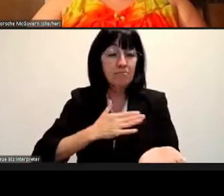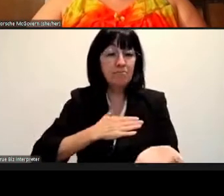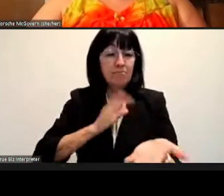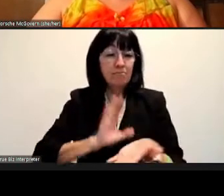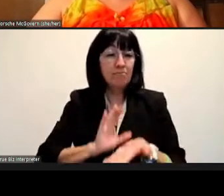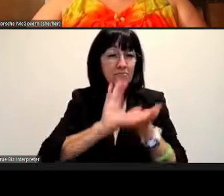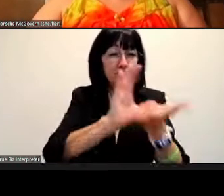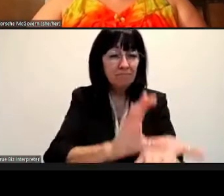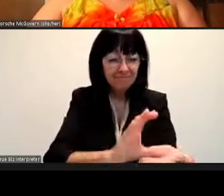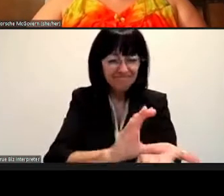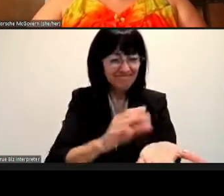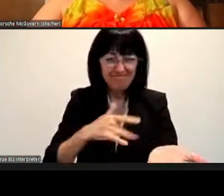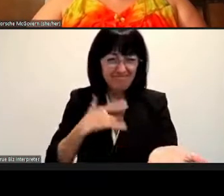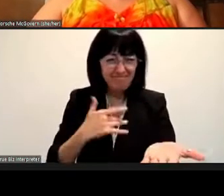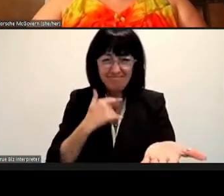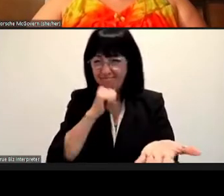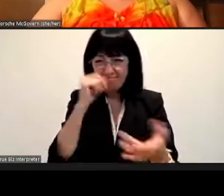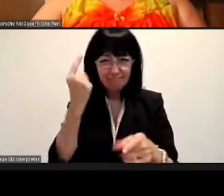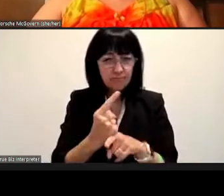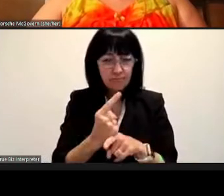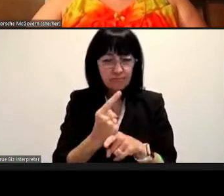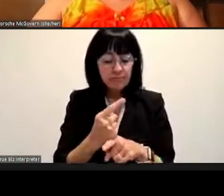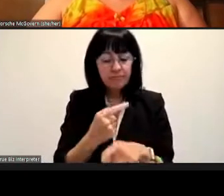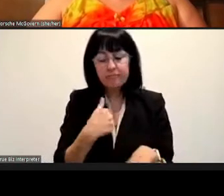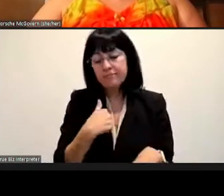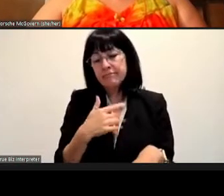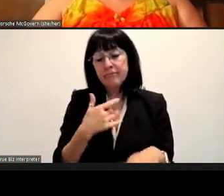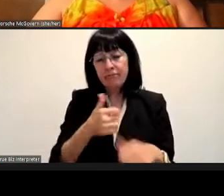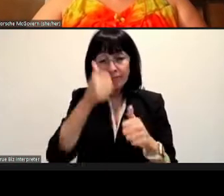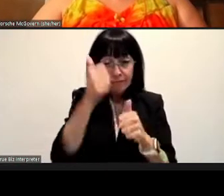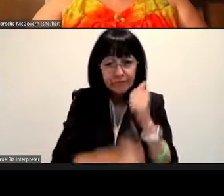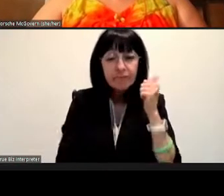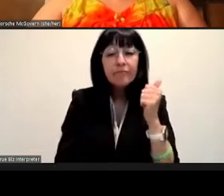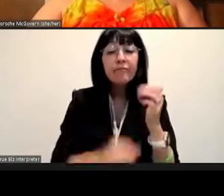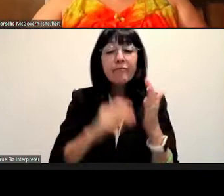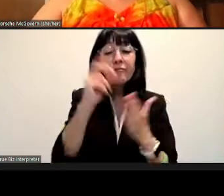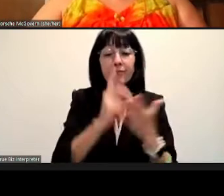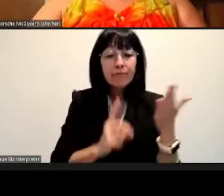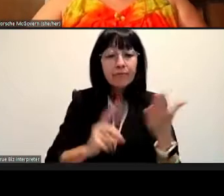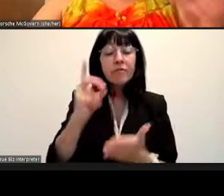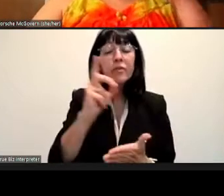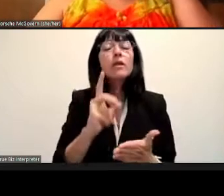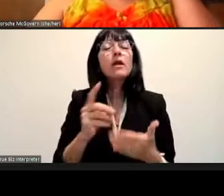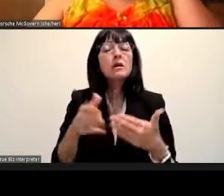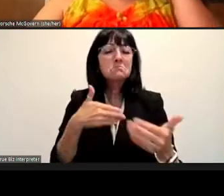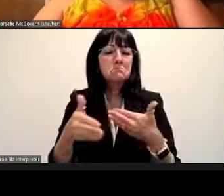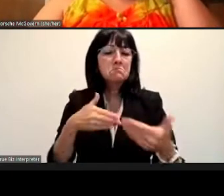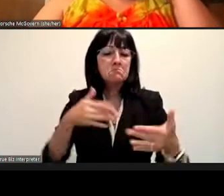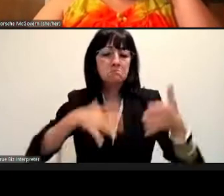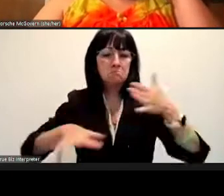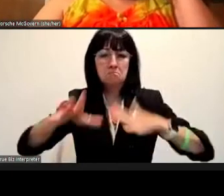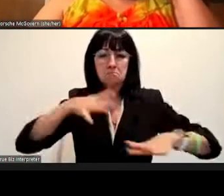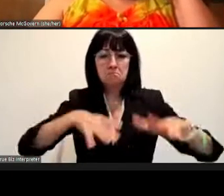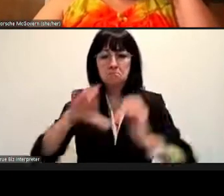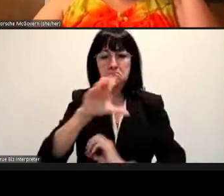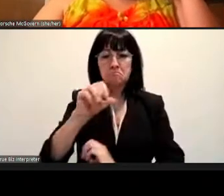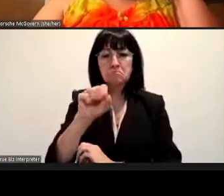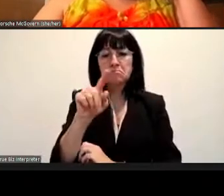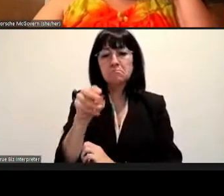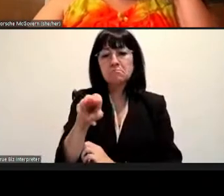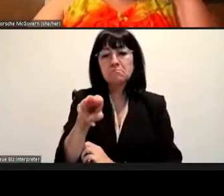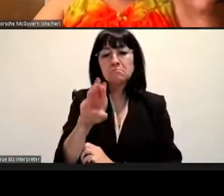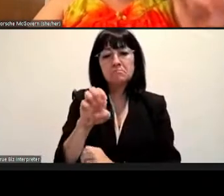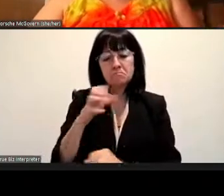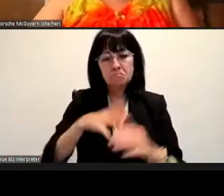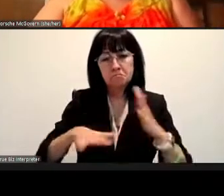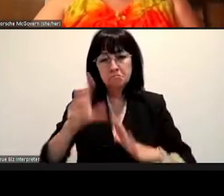like every single design I work at, especially scenic design, but also when I've done costume design work. And it's a way to disrupt that sort